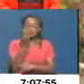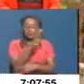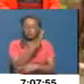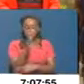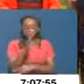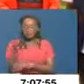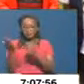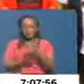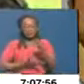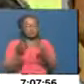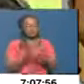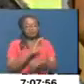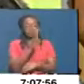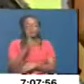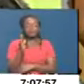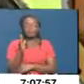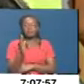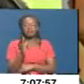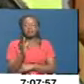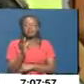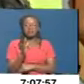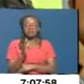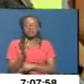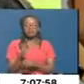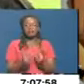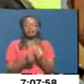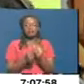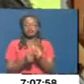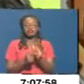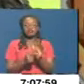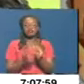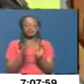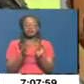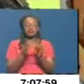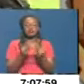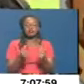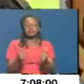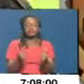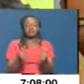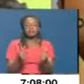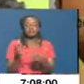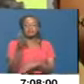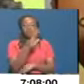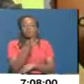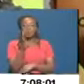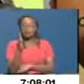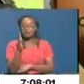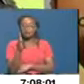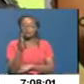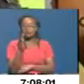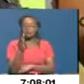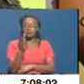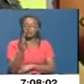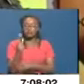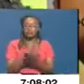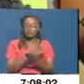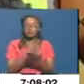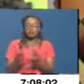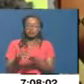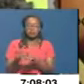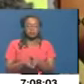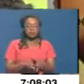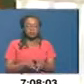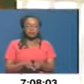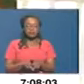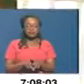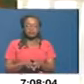wa miti nchini. Showcasing digital solutions in forestry sector. Again, we the